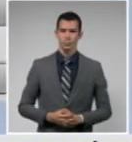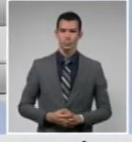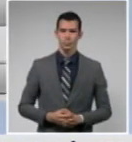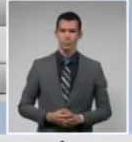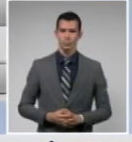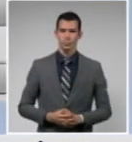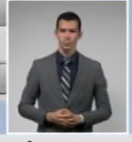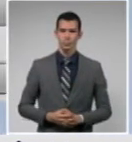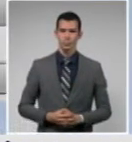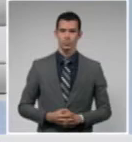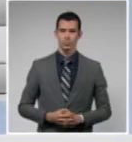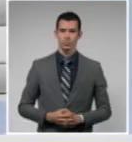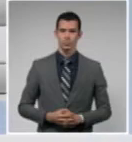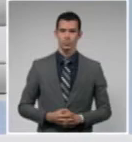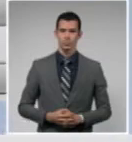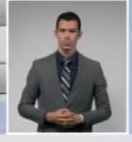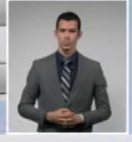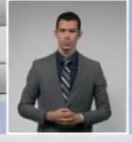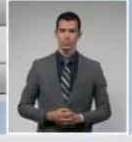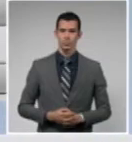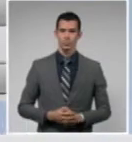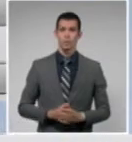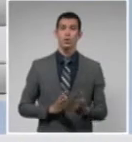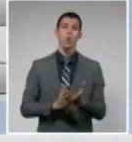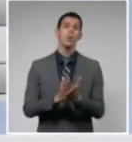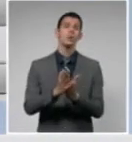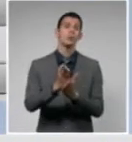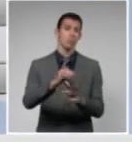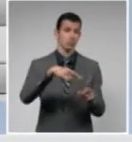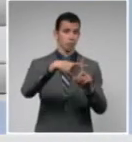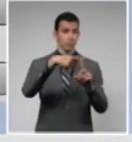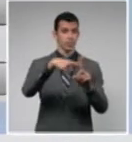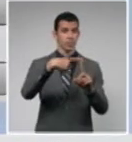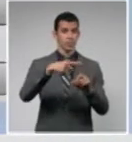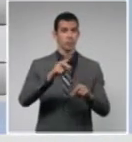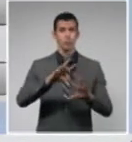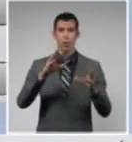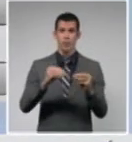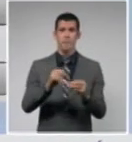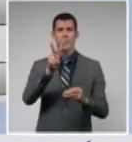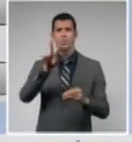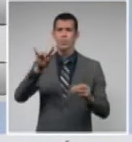19,309,546 confirmed cases since the start of the pandemic. Yesterday,